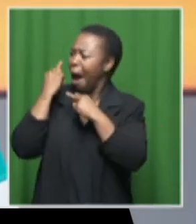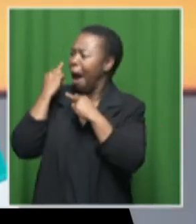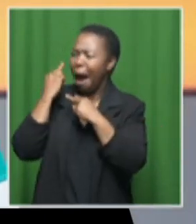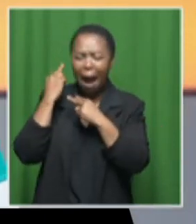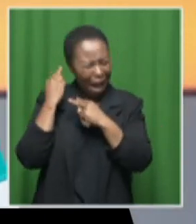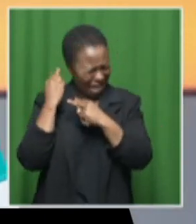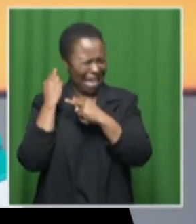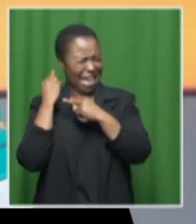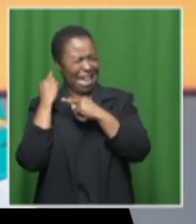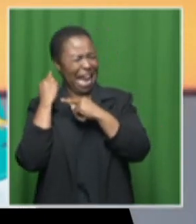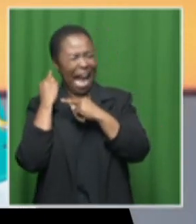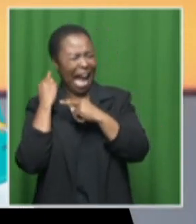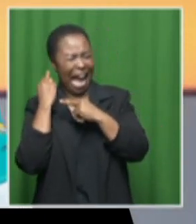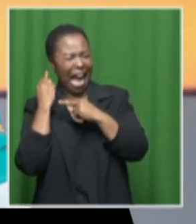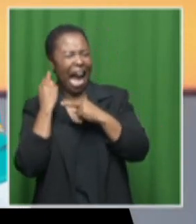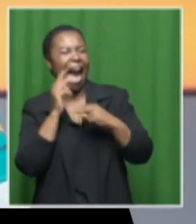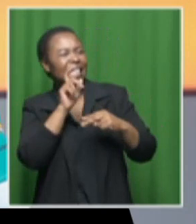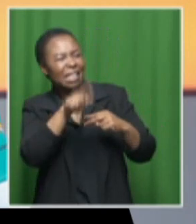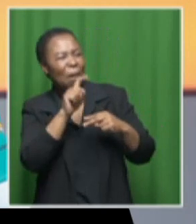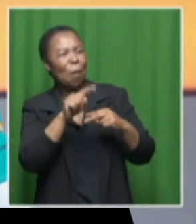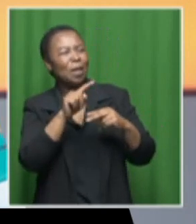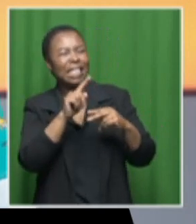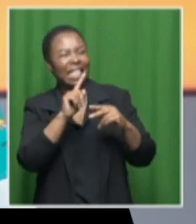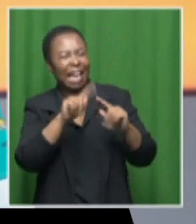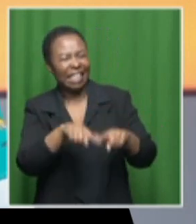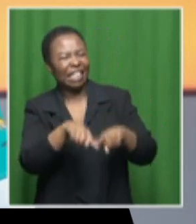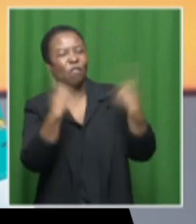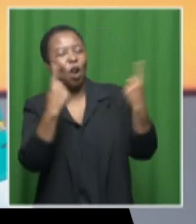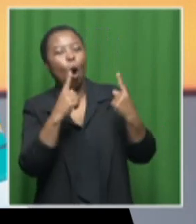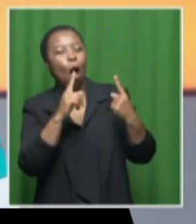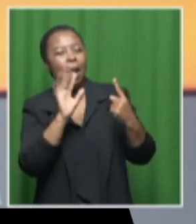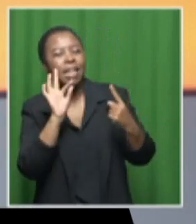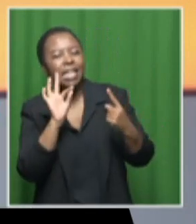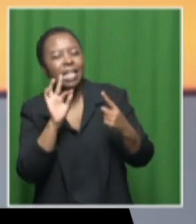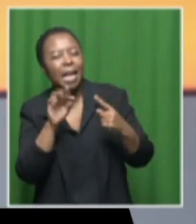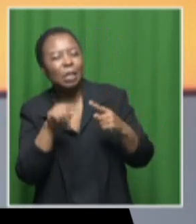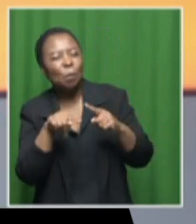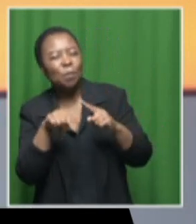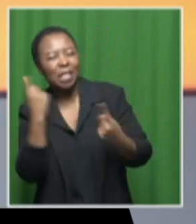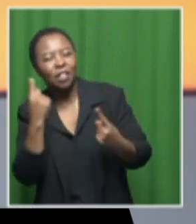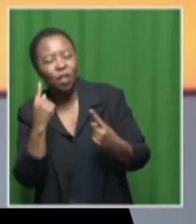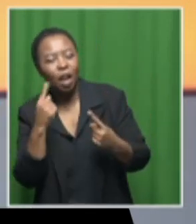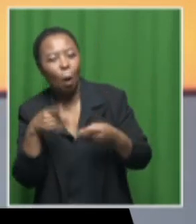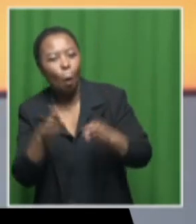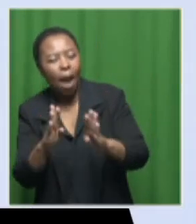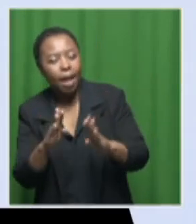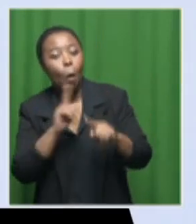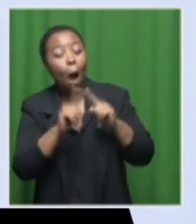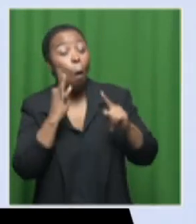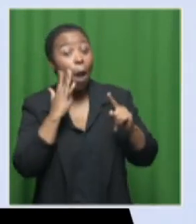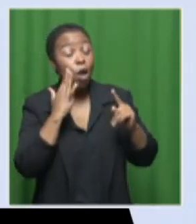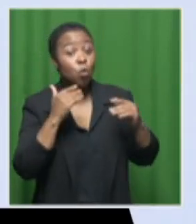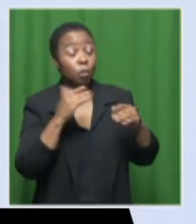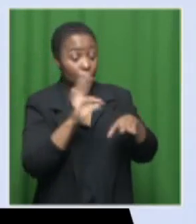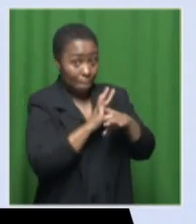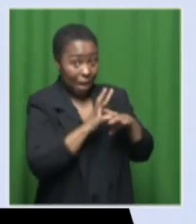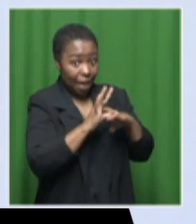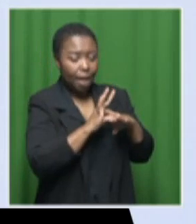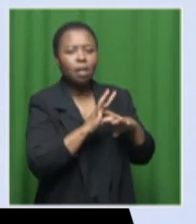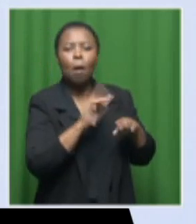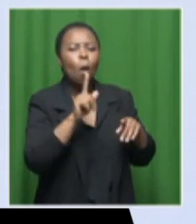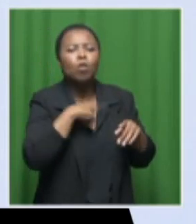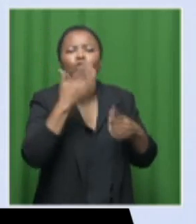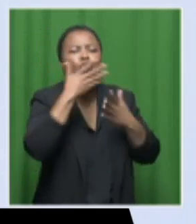hey, I could have done this better, or I could have done this in a particular way? Because when you set out to do it in the first place, that you didn't know what you're